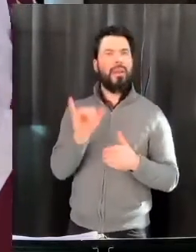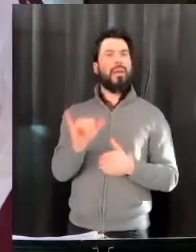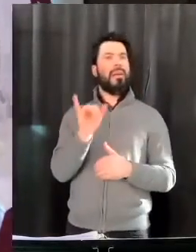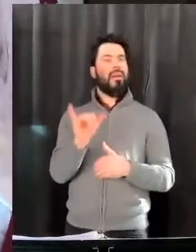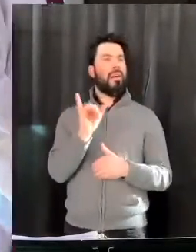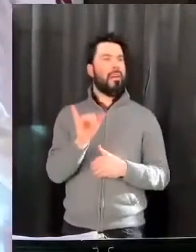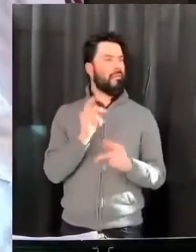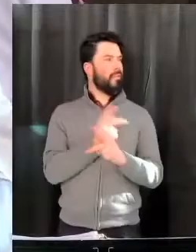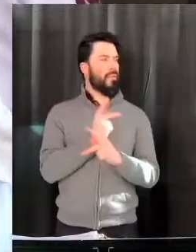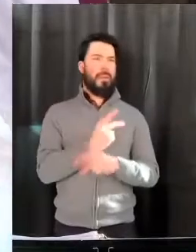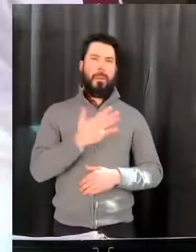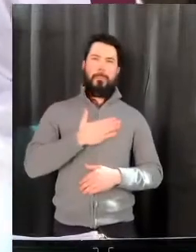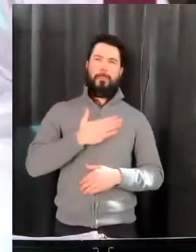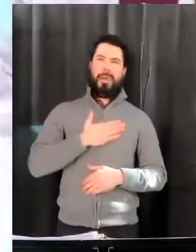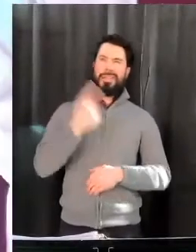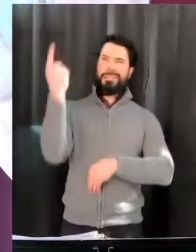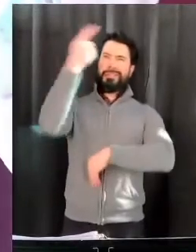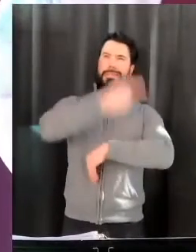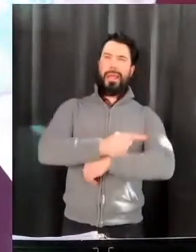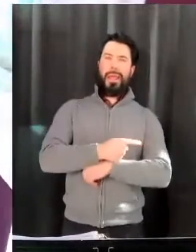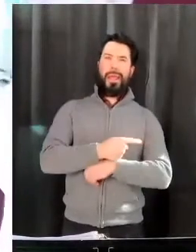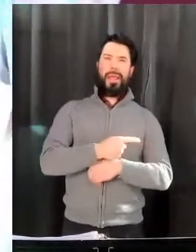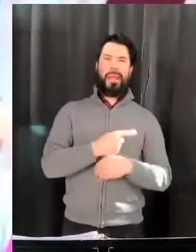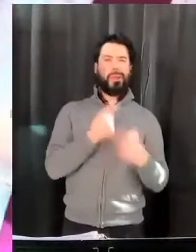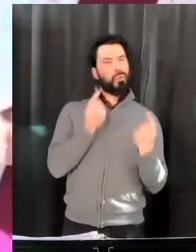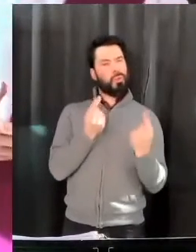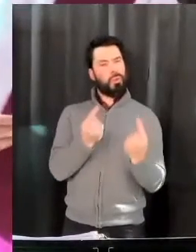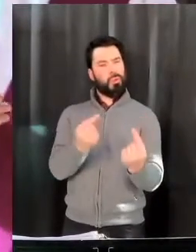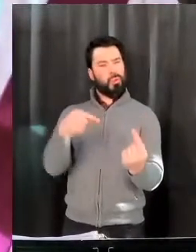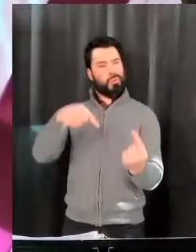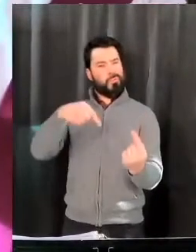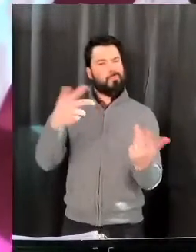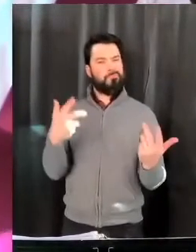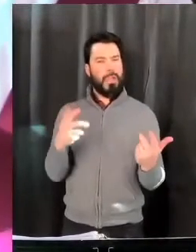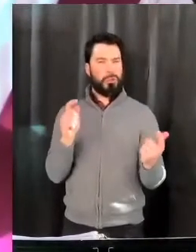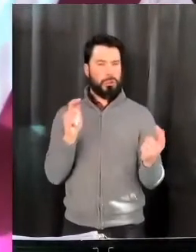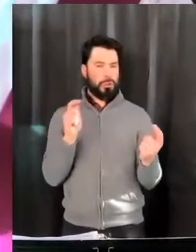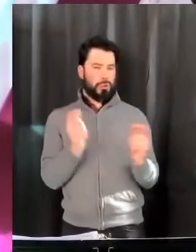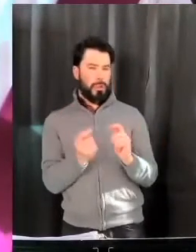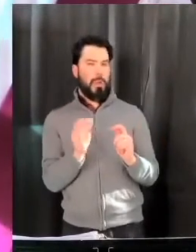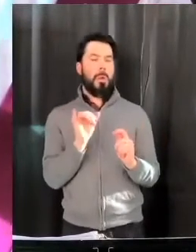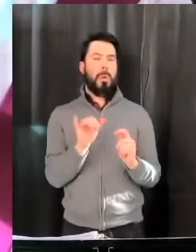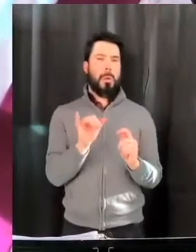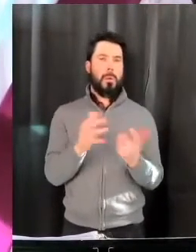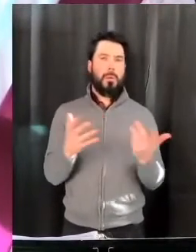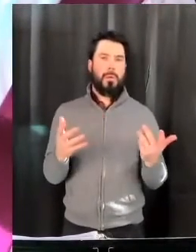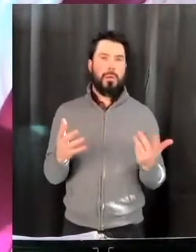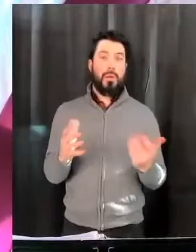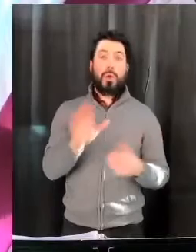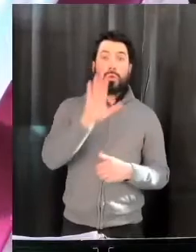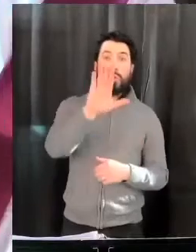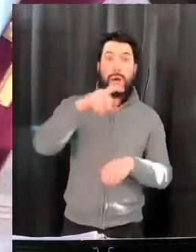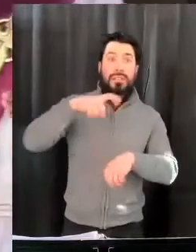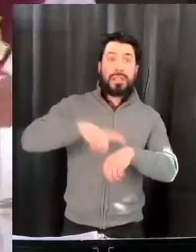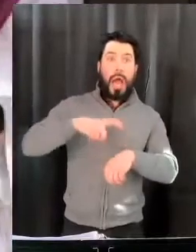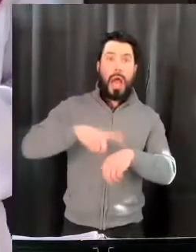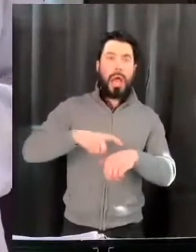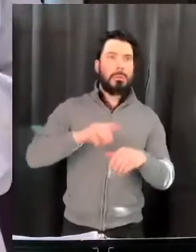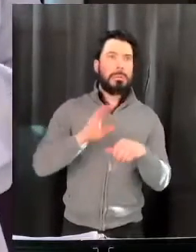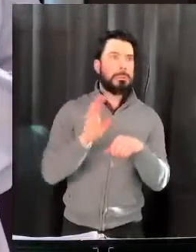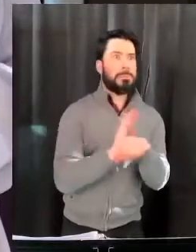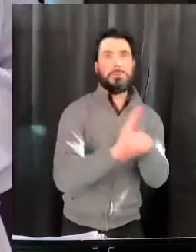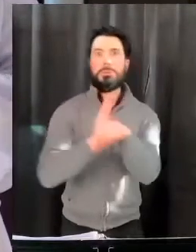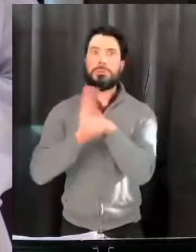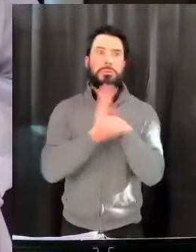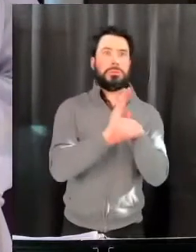day. But here's the thing. When that time is filled up or made free, it needs to be